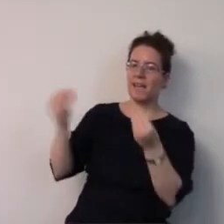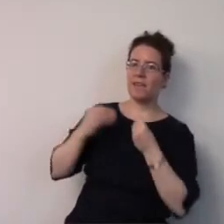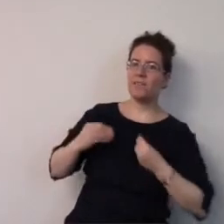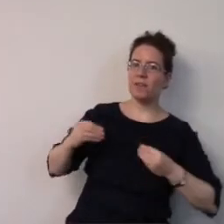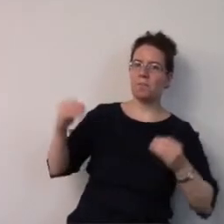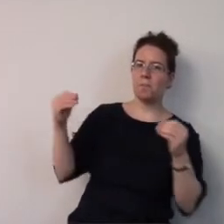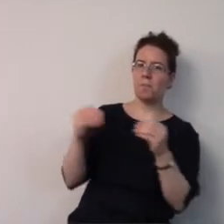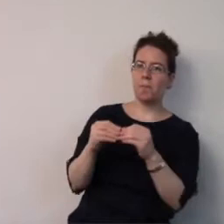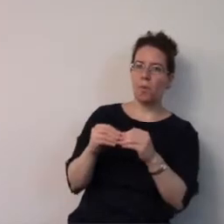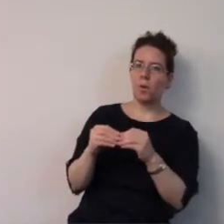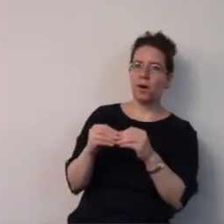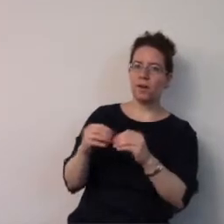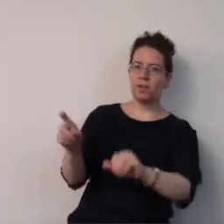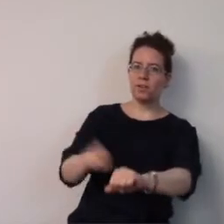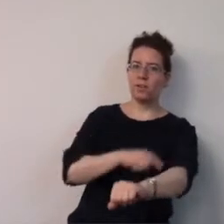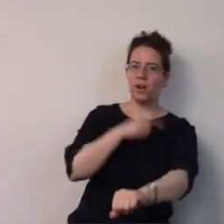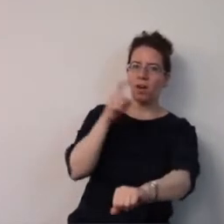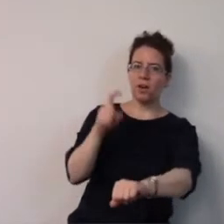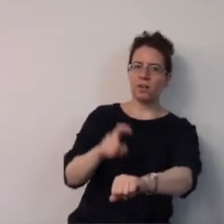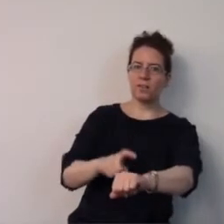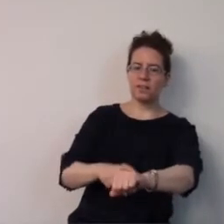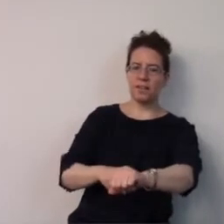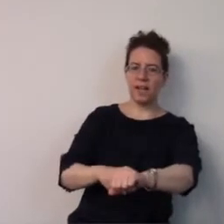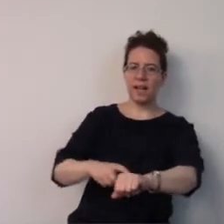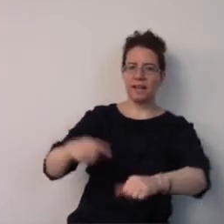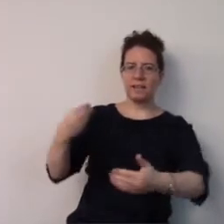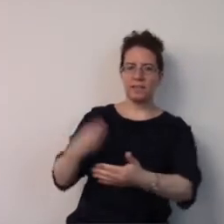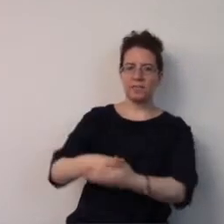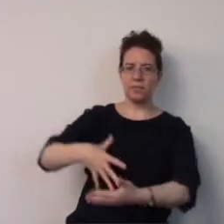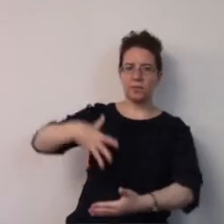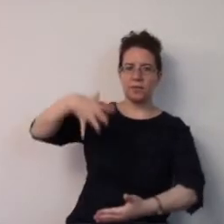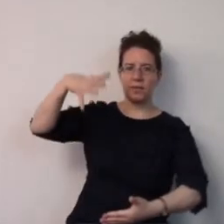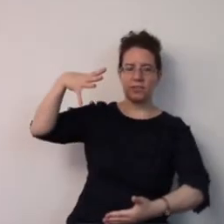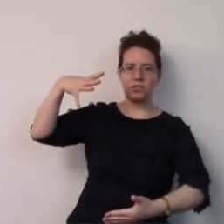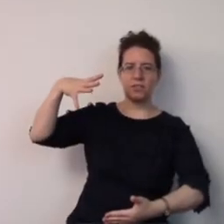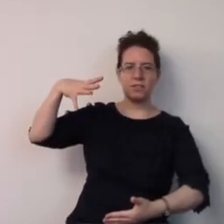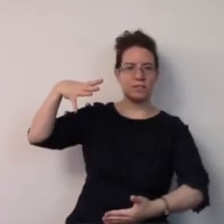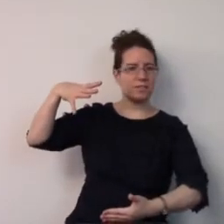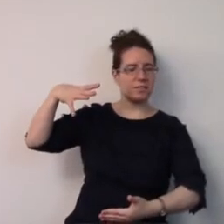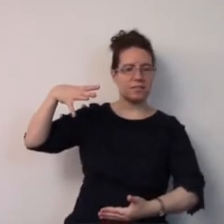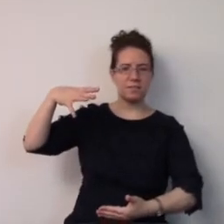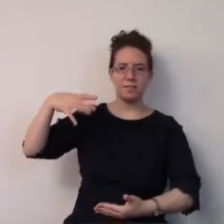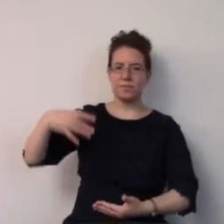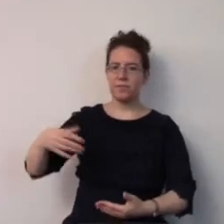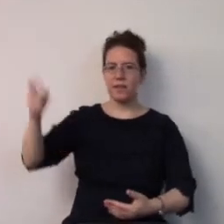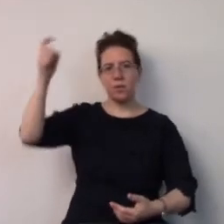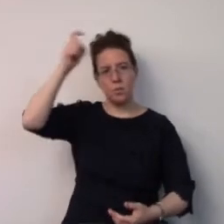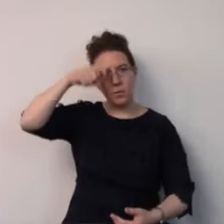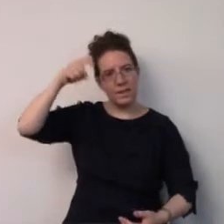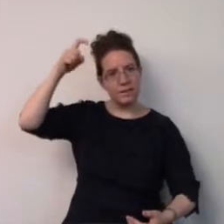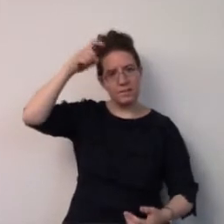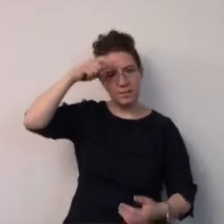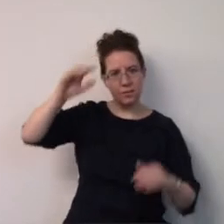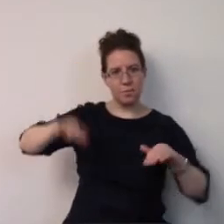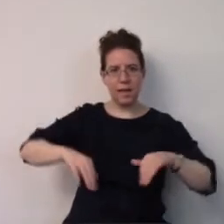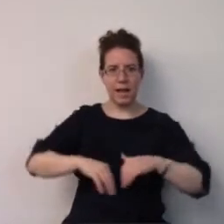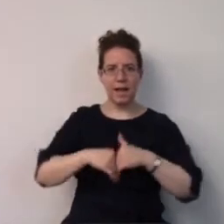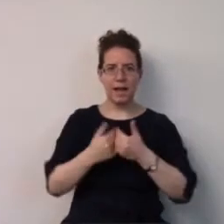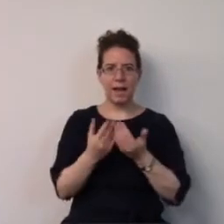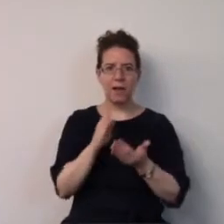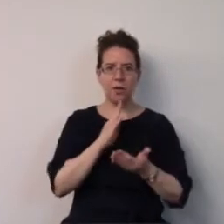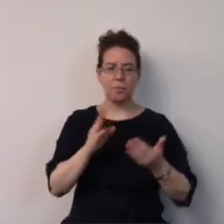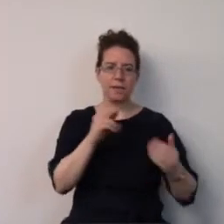The whole world is a stage. The whole world is a stage.